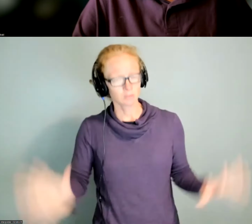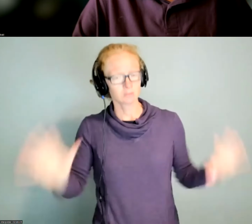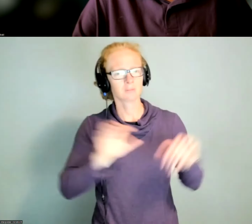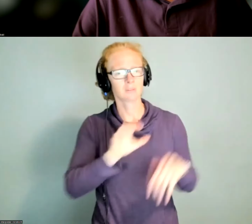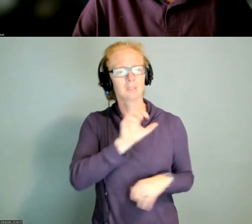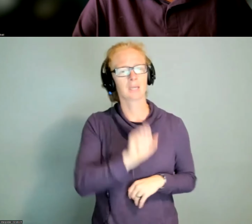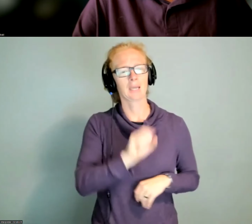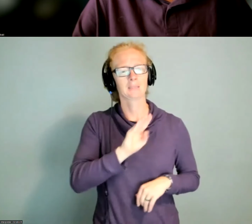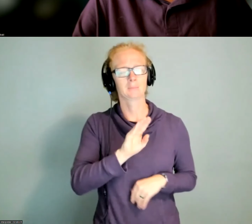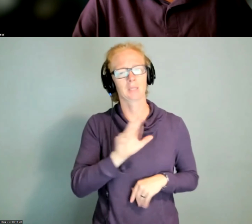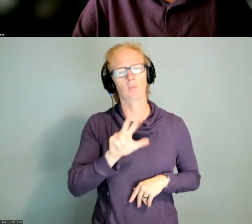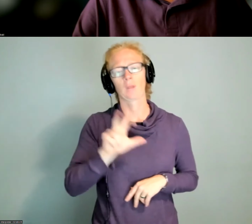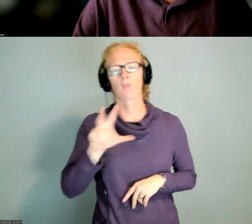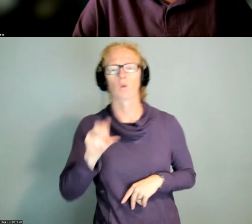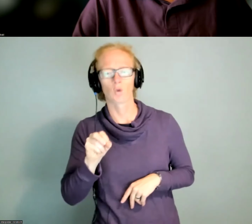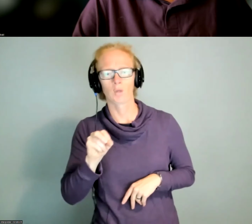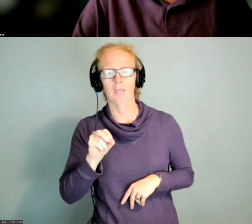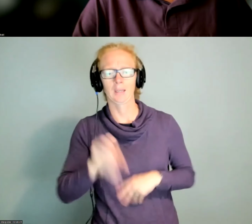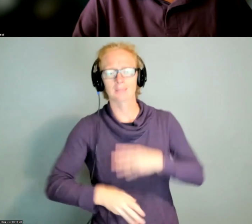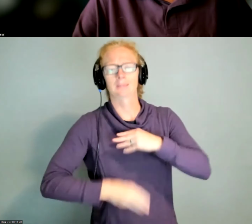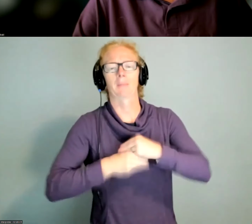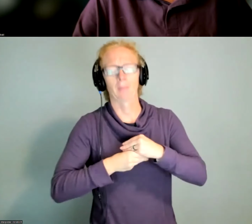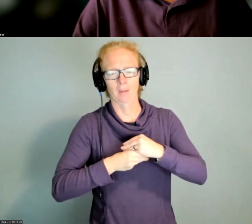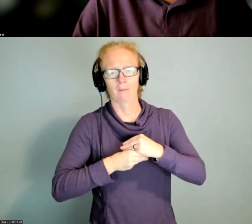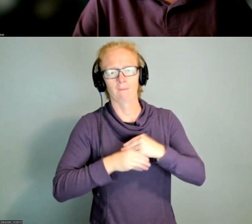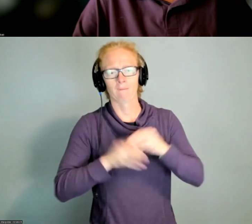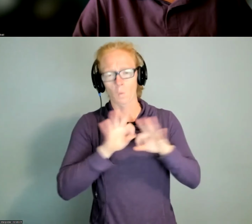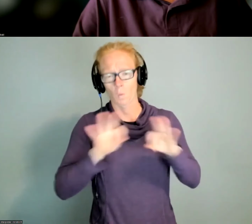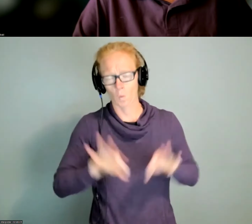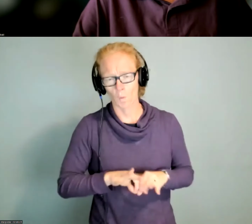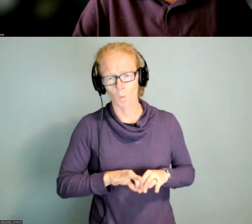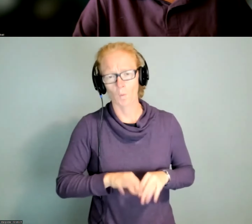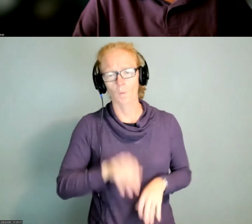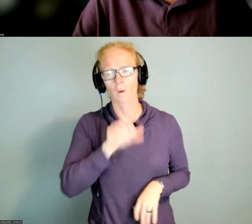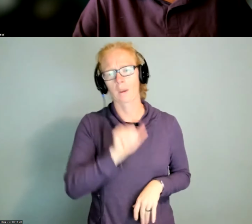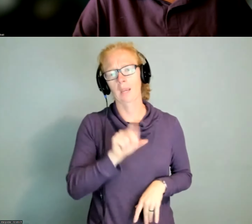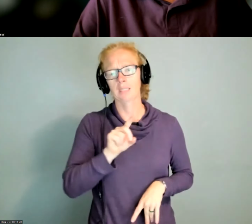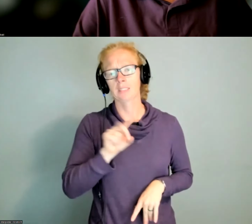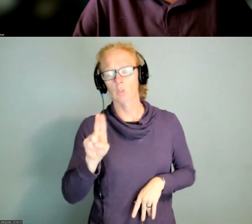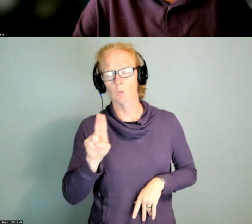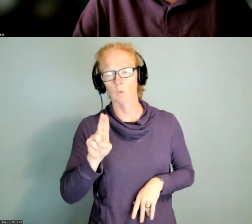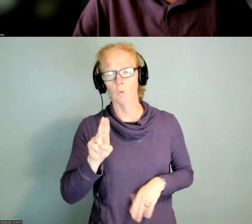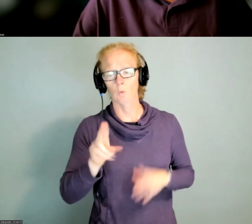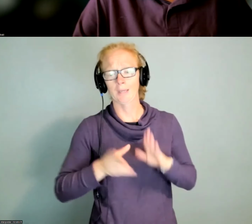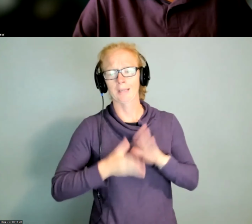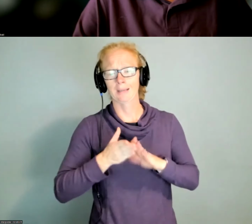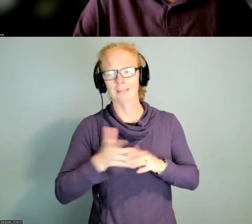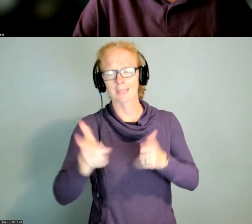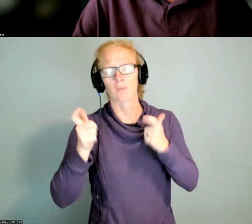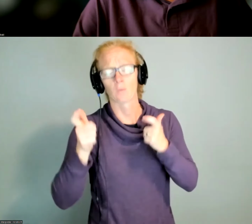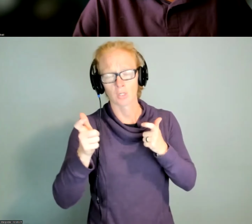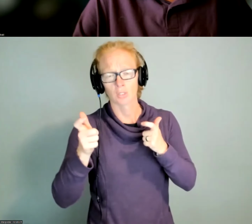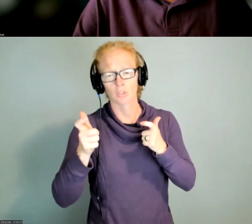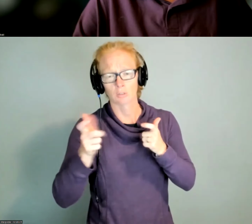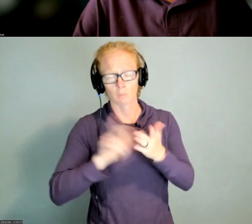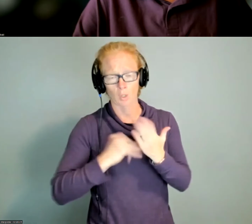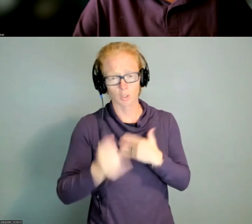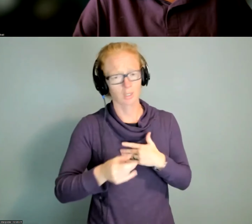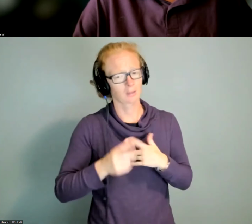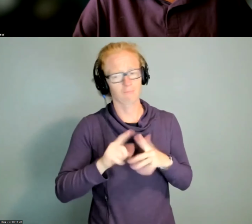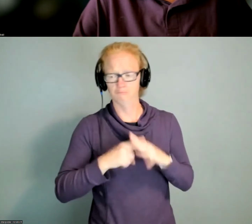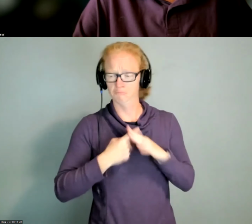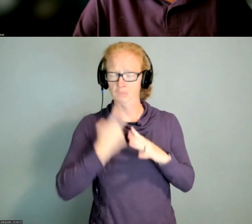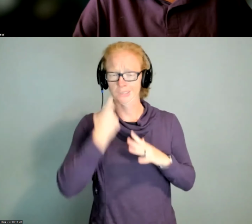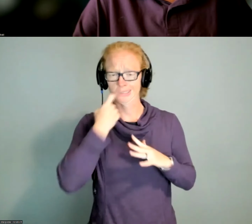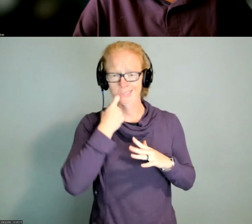SB 330 supplemental form. We also have an ADU acceleration REAP project that is well underway. And